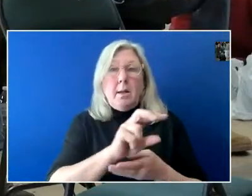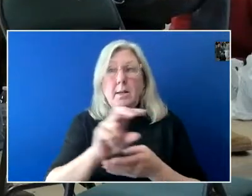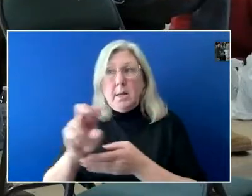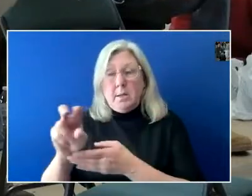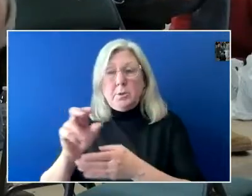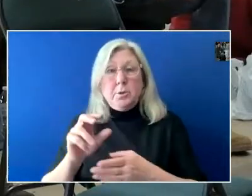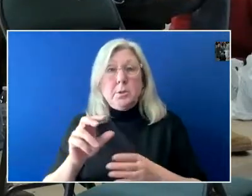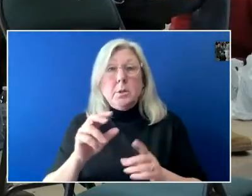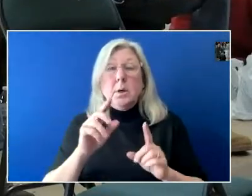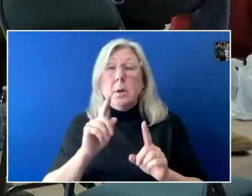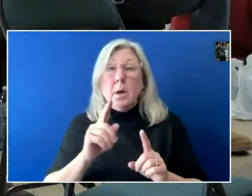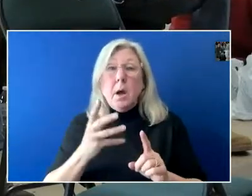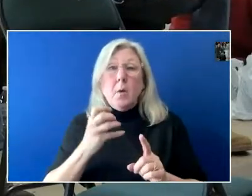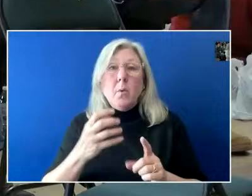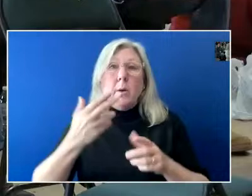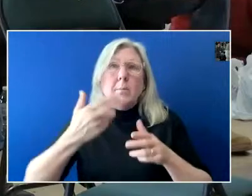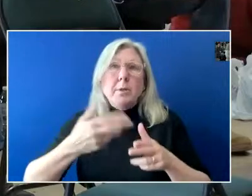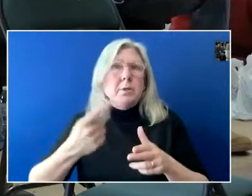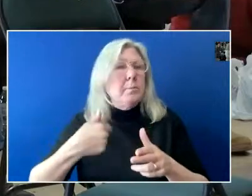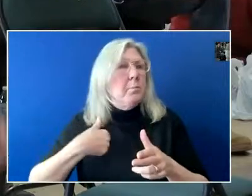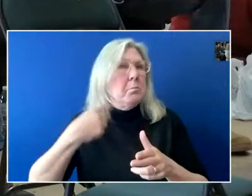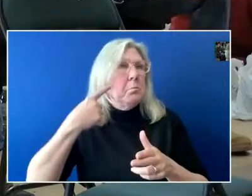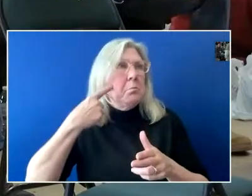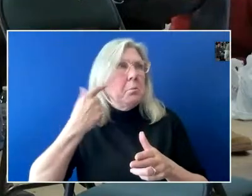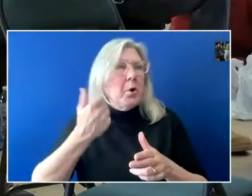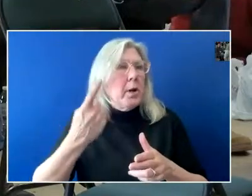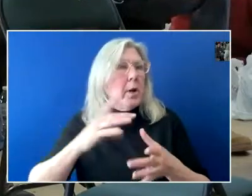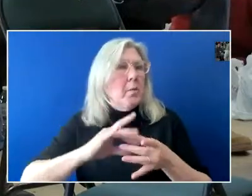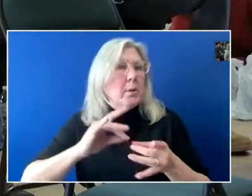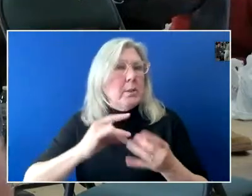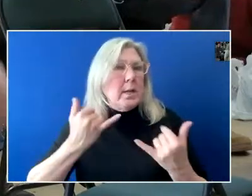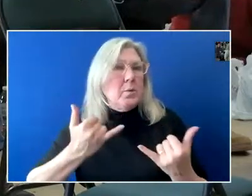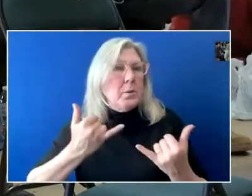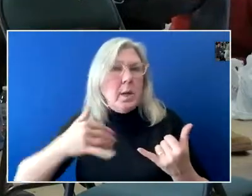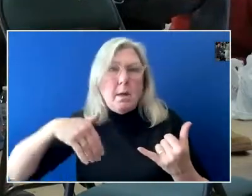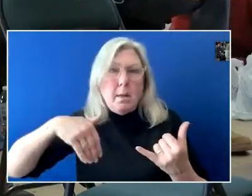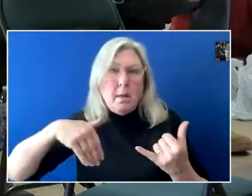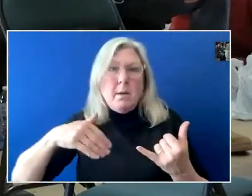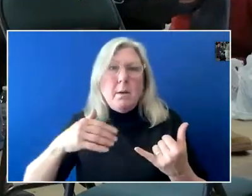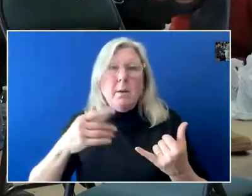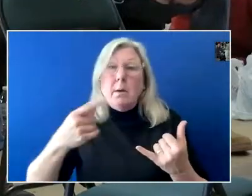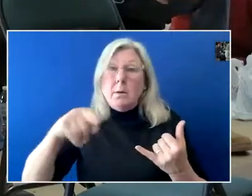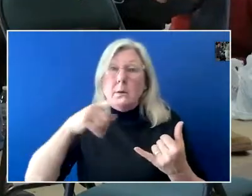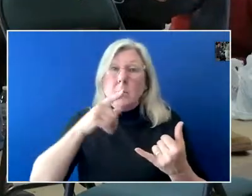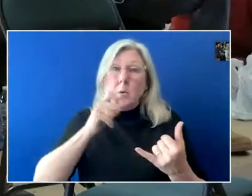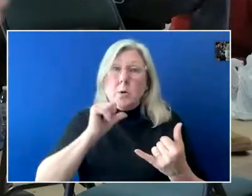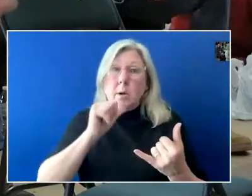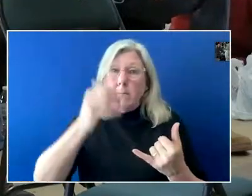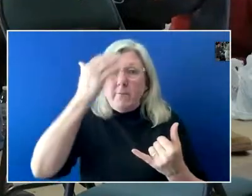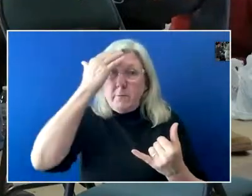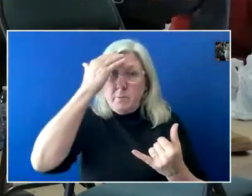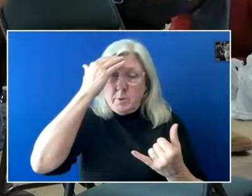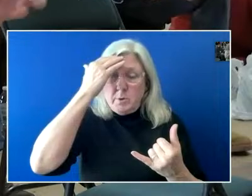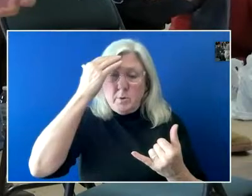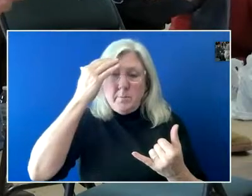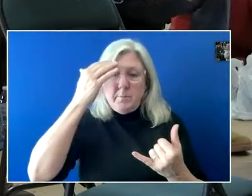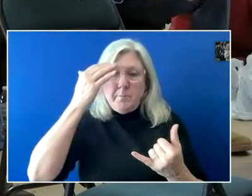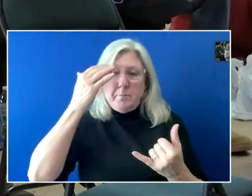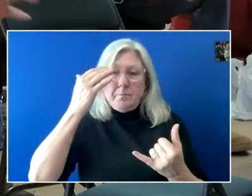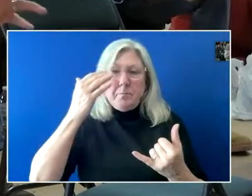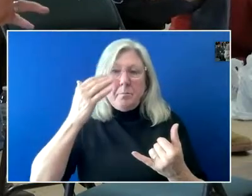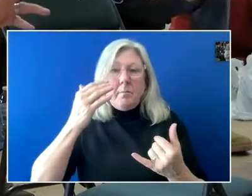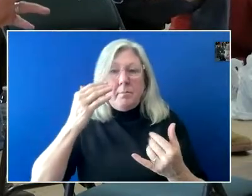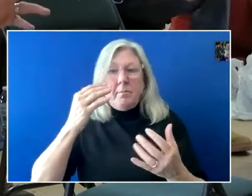don't I don't think I've heard anyone say yet today um for those who aren't familiar with this in the sort of philanthropic